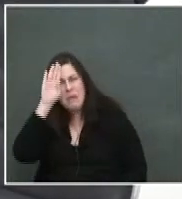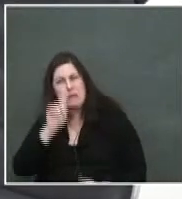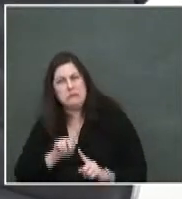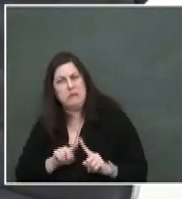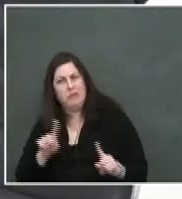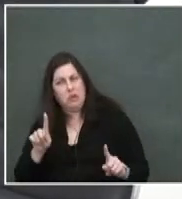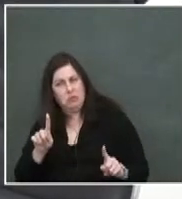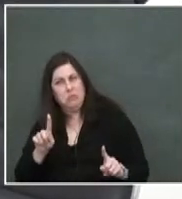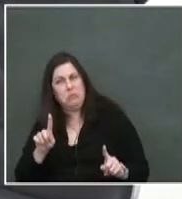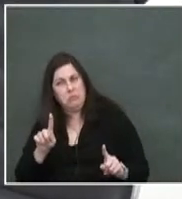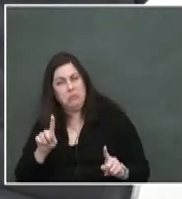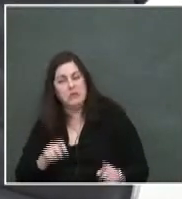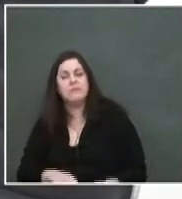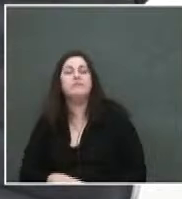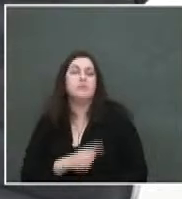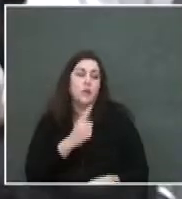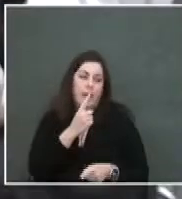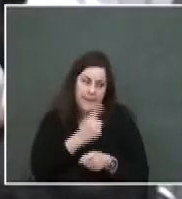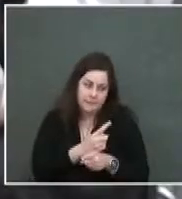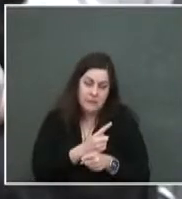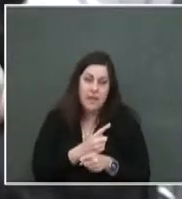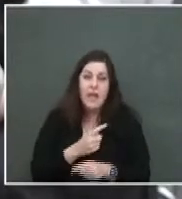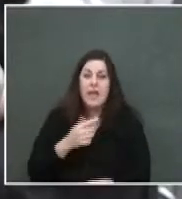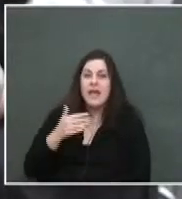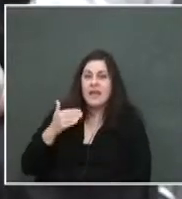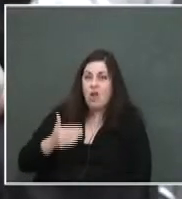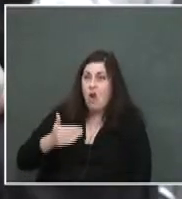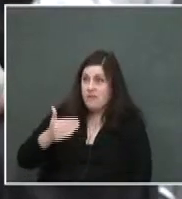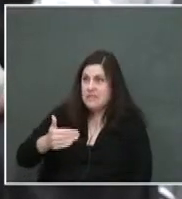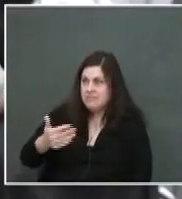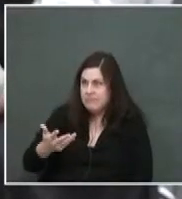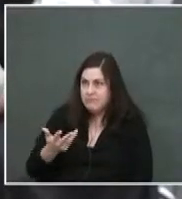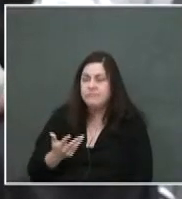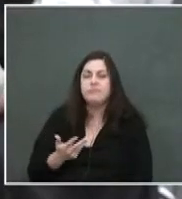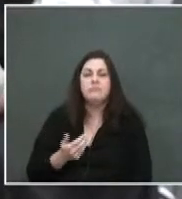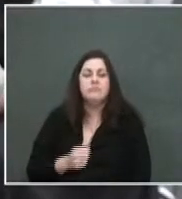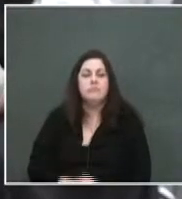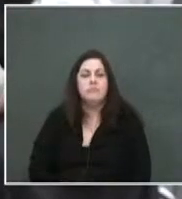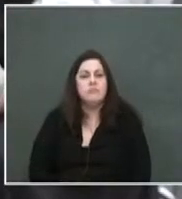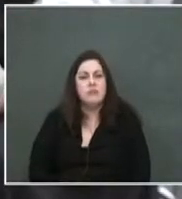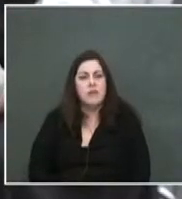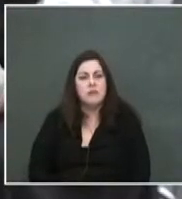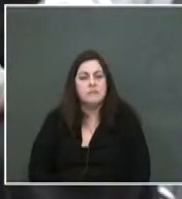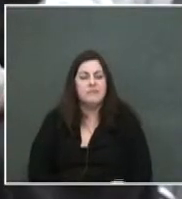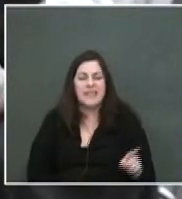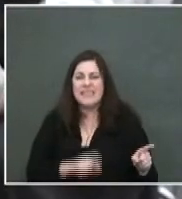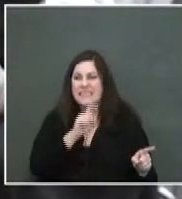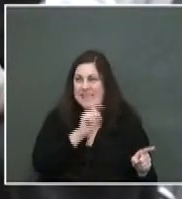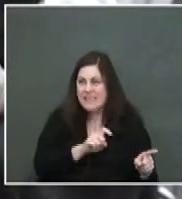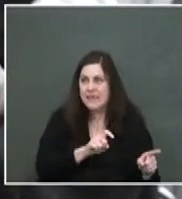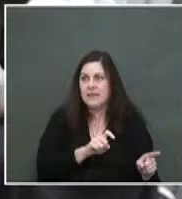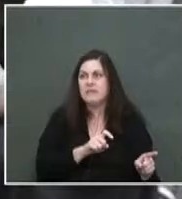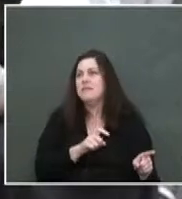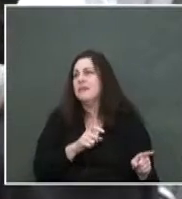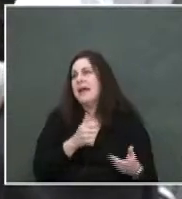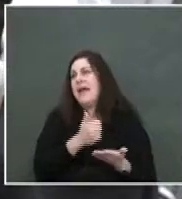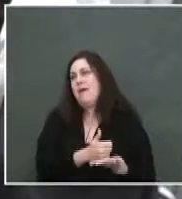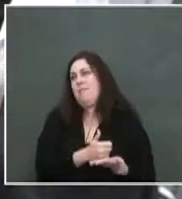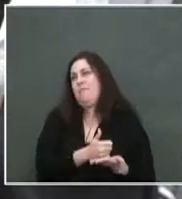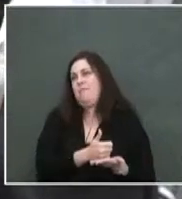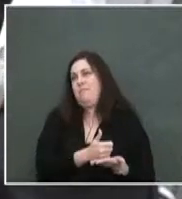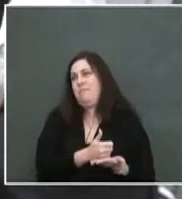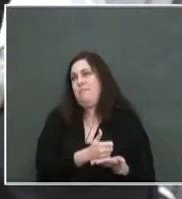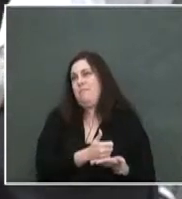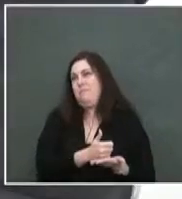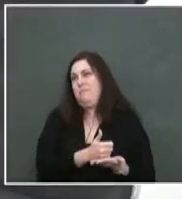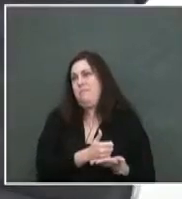there's another way that we could care for them. Right, and oftentimes it is just a matter of making sure that they get the help that they need and helping with that